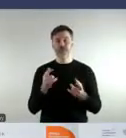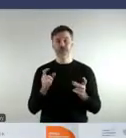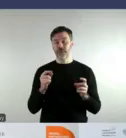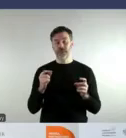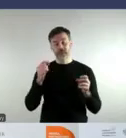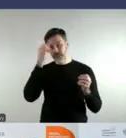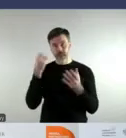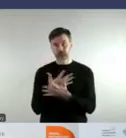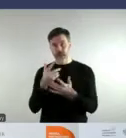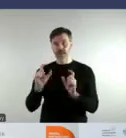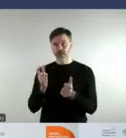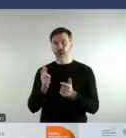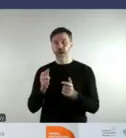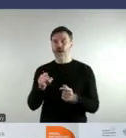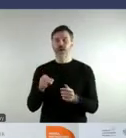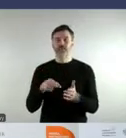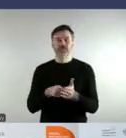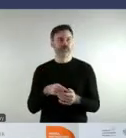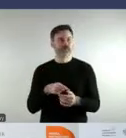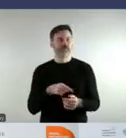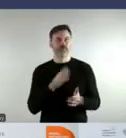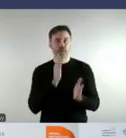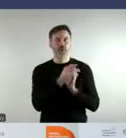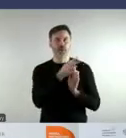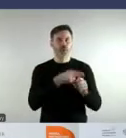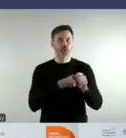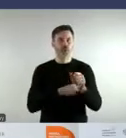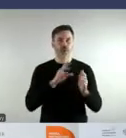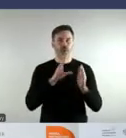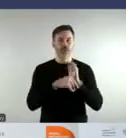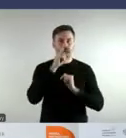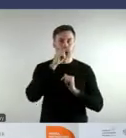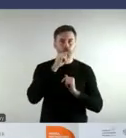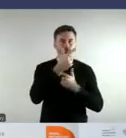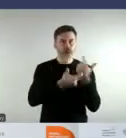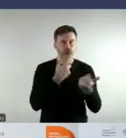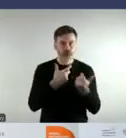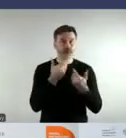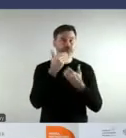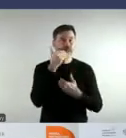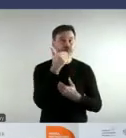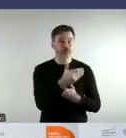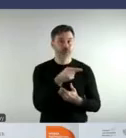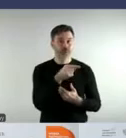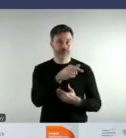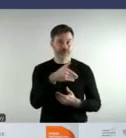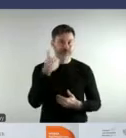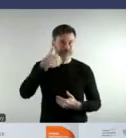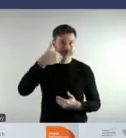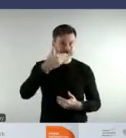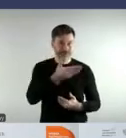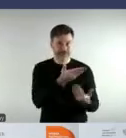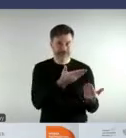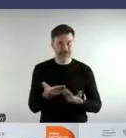Preparedness for all the shocks, all the crises, very broadly understood. And that's what you are doing in practice. So thank you very much. And I